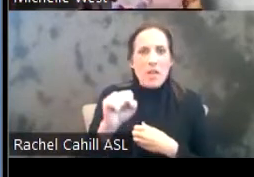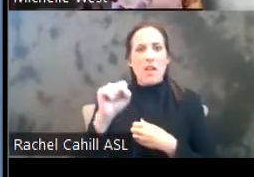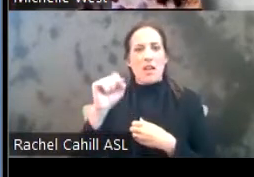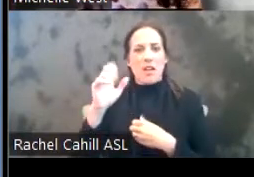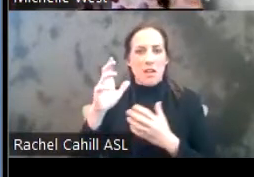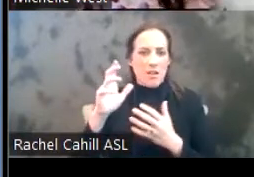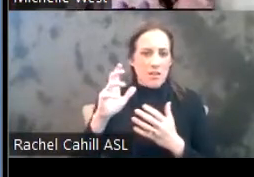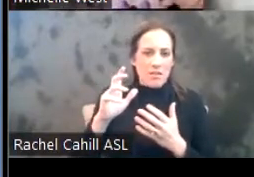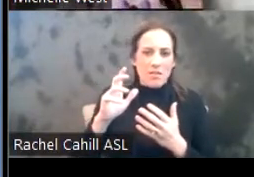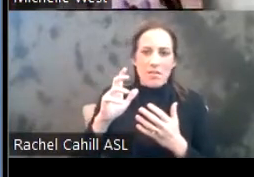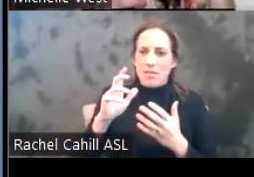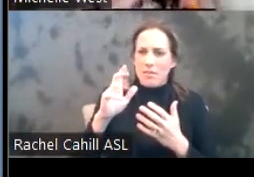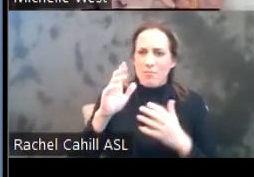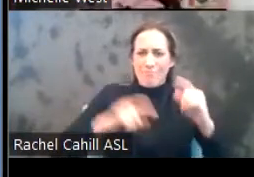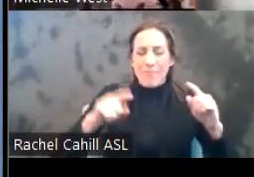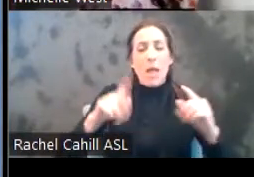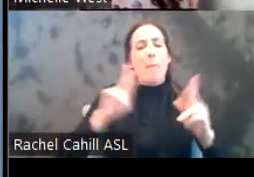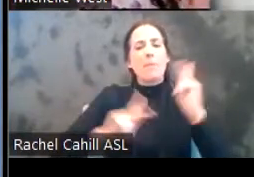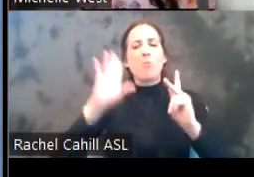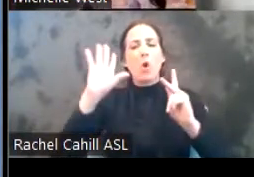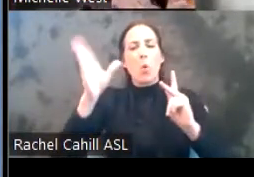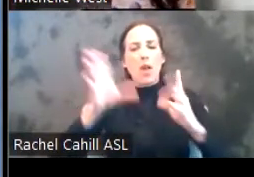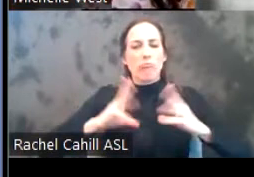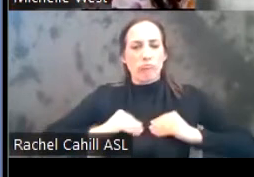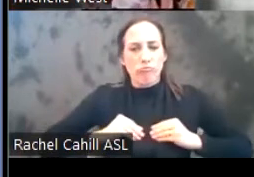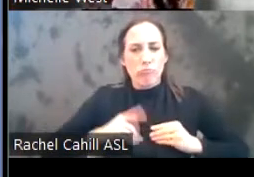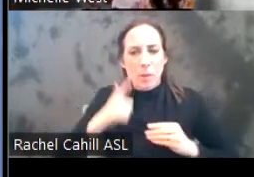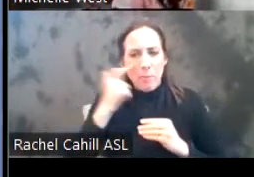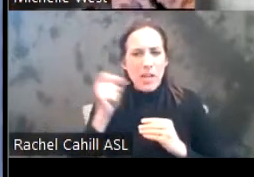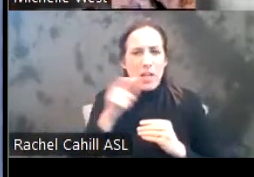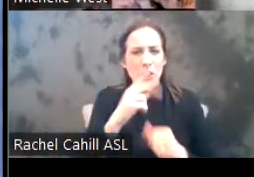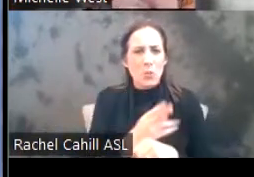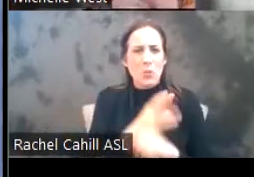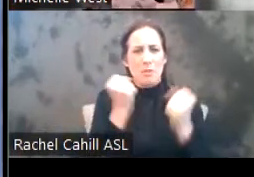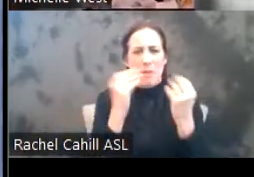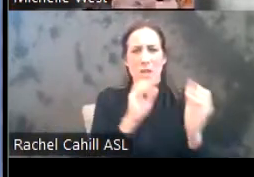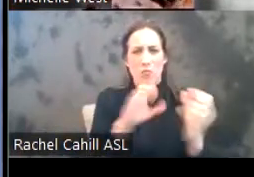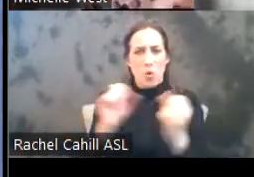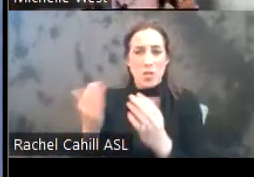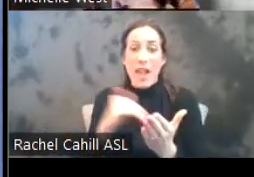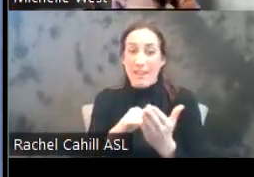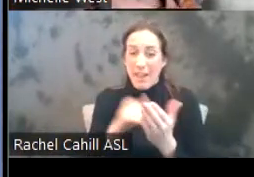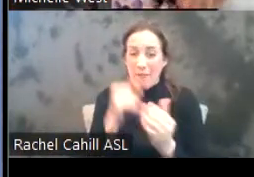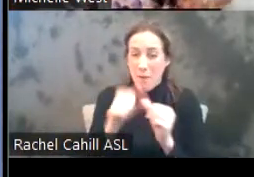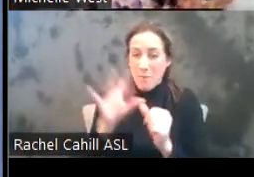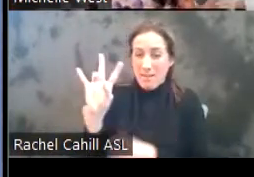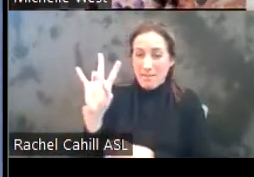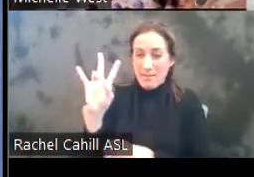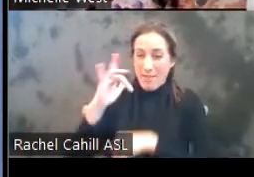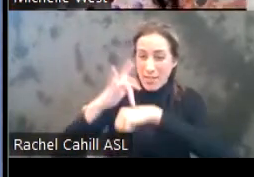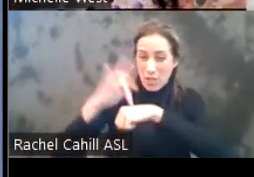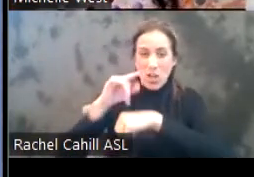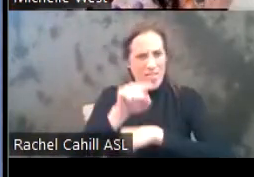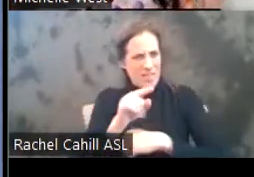going to get it because you're doing it through all the different channels that people consume information, but also it's that seven touches again. Look at all this. This is more than seven